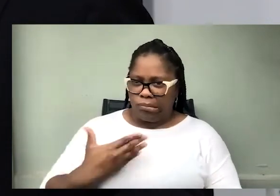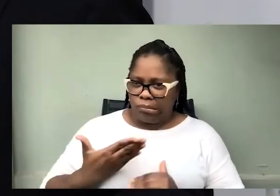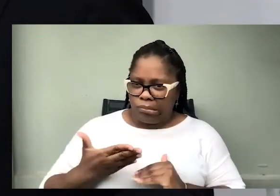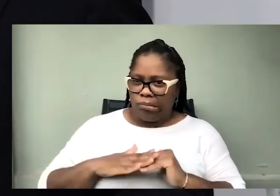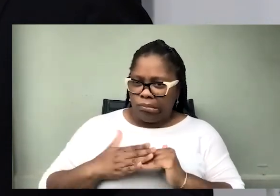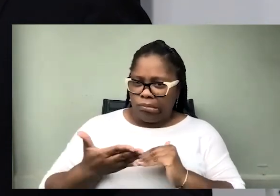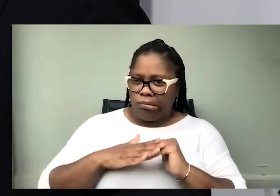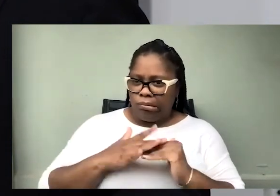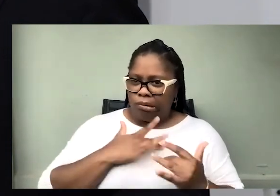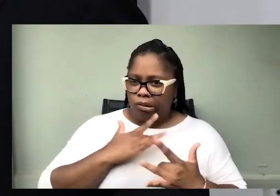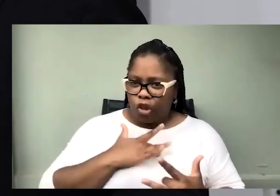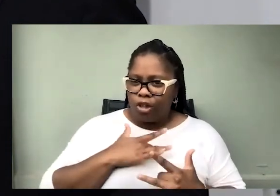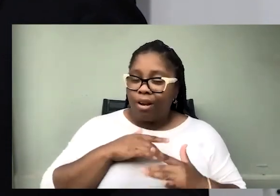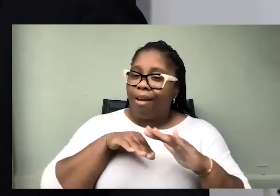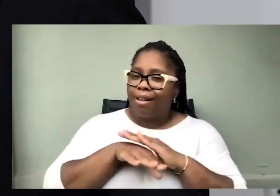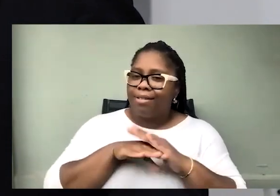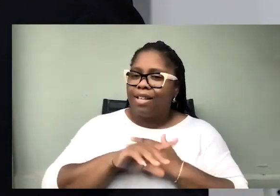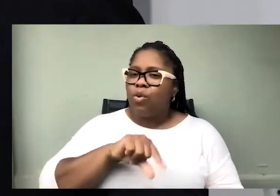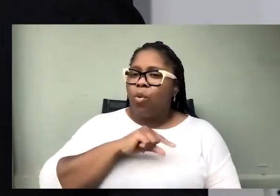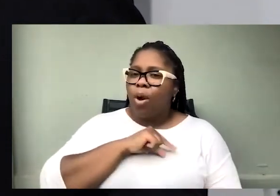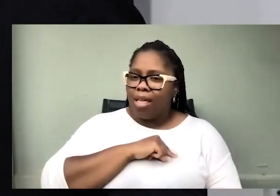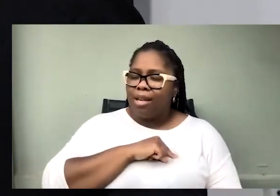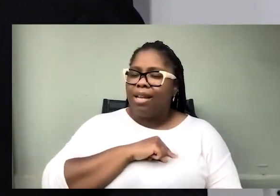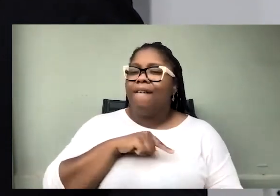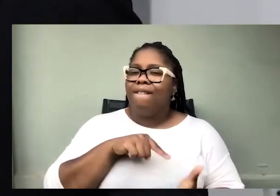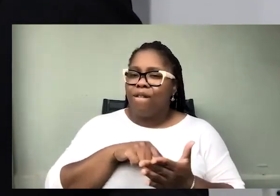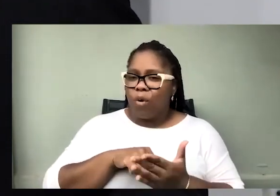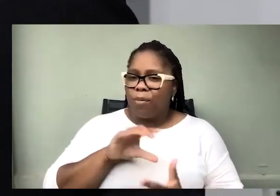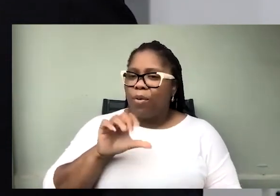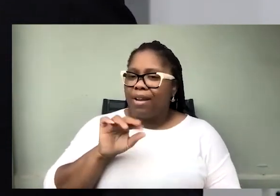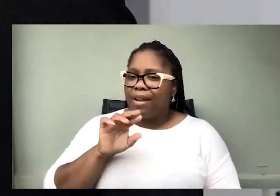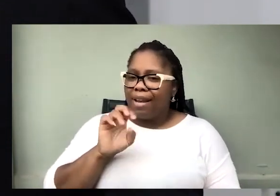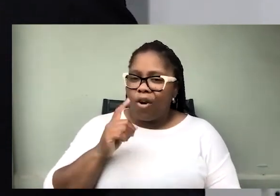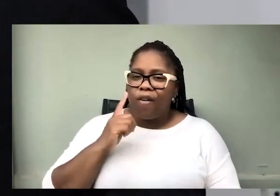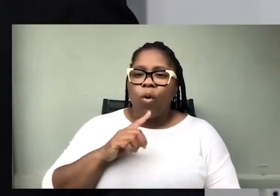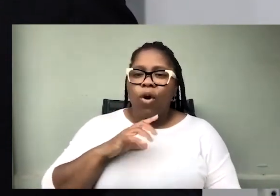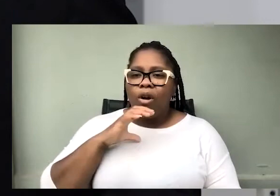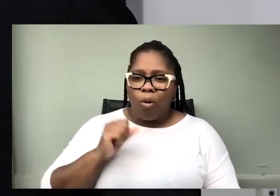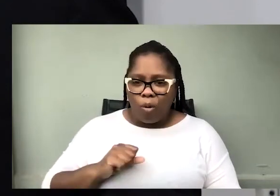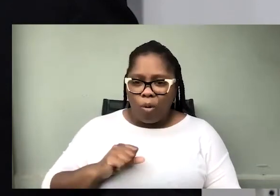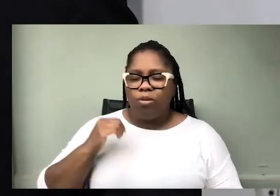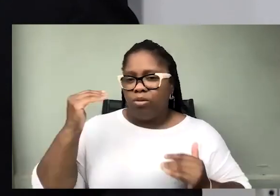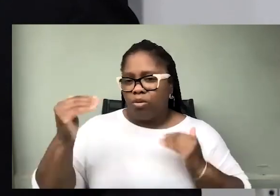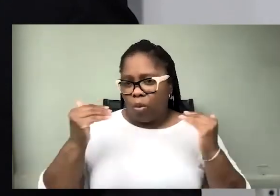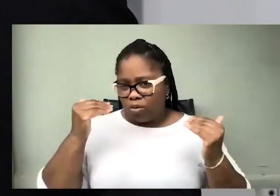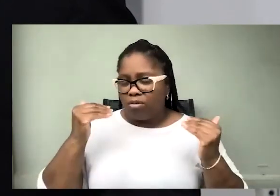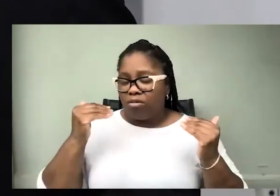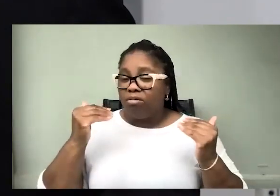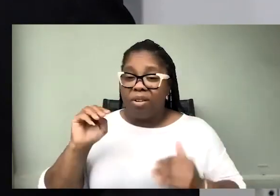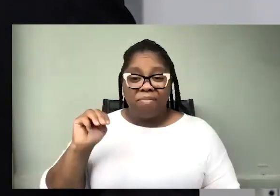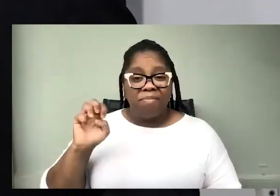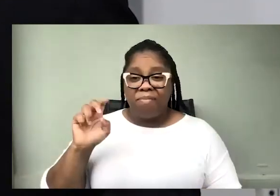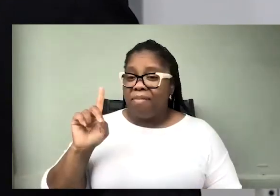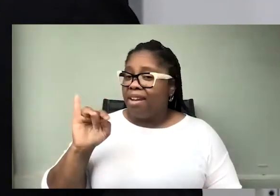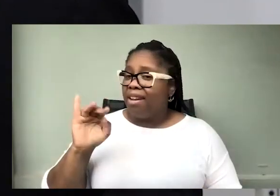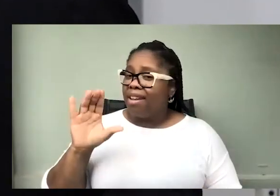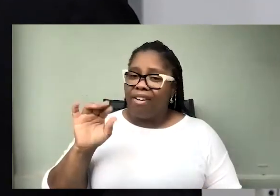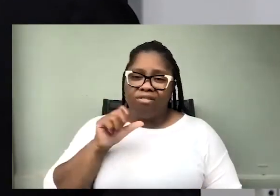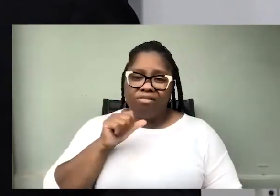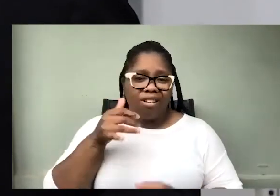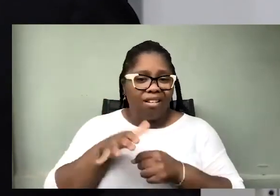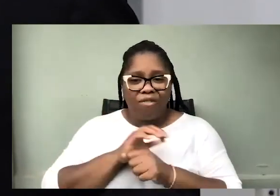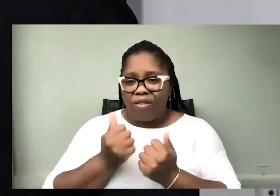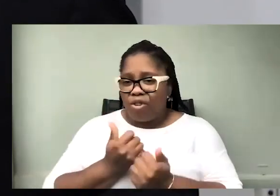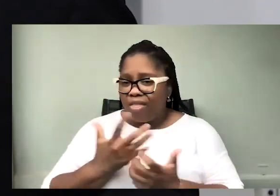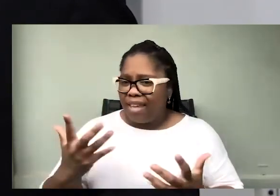is access to quality, affordable care designed for aging adults. Most Medicare doesn't cover some of these things. So